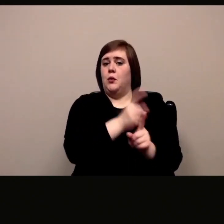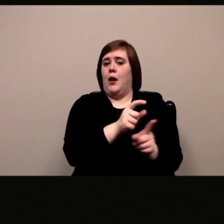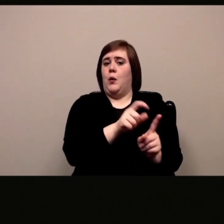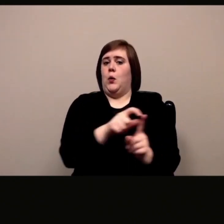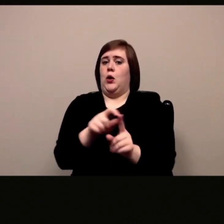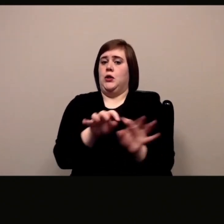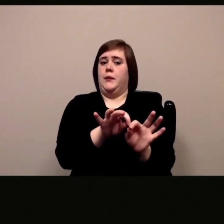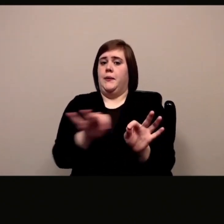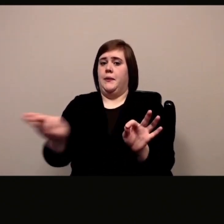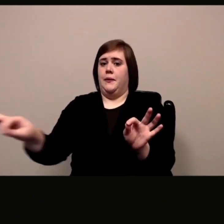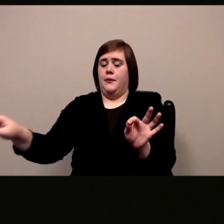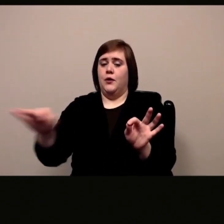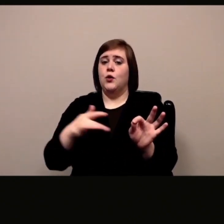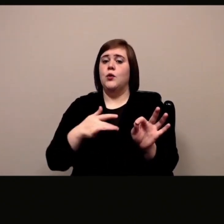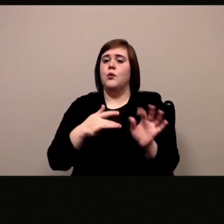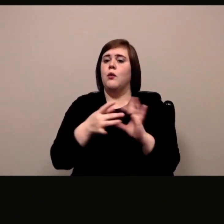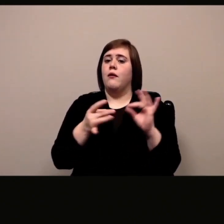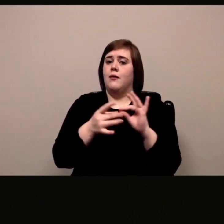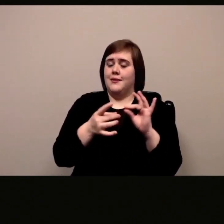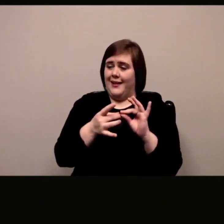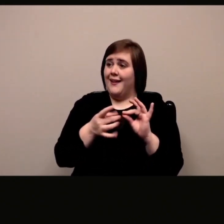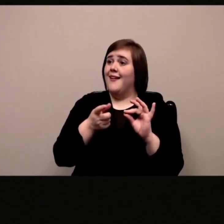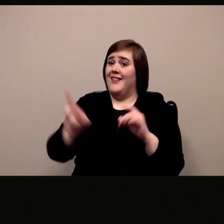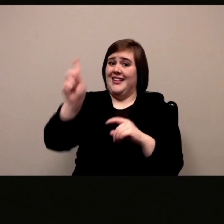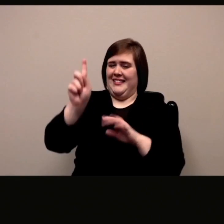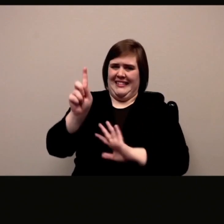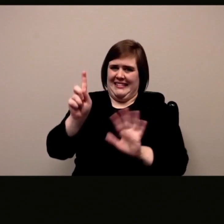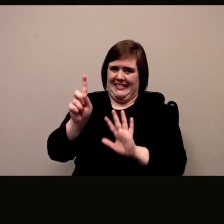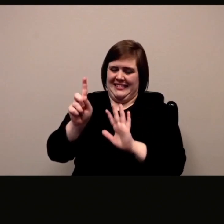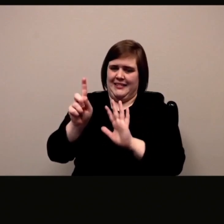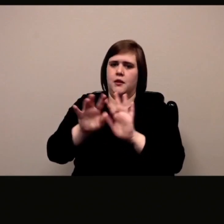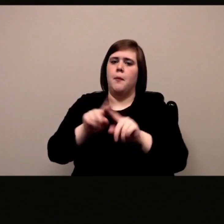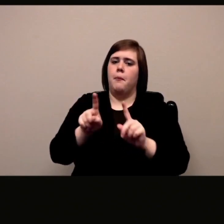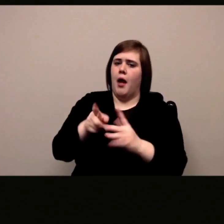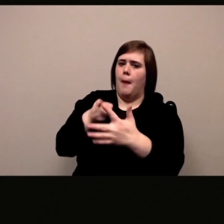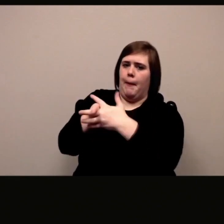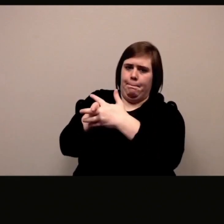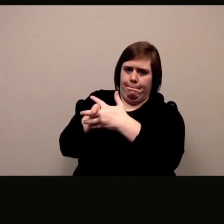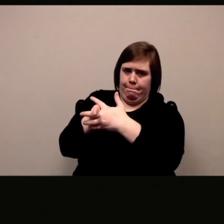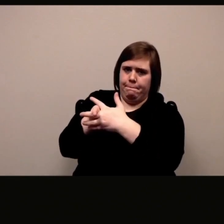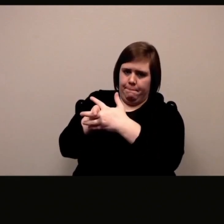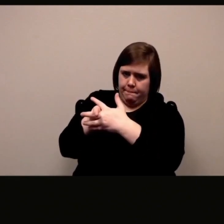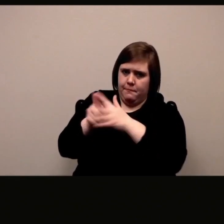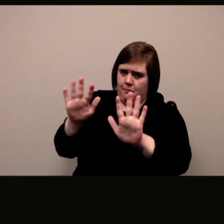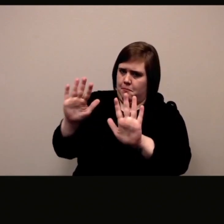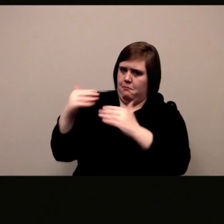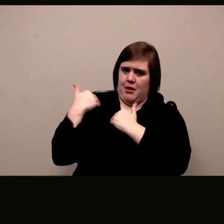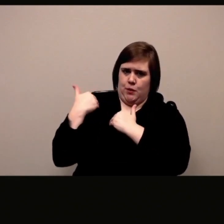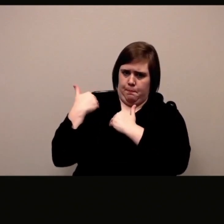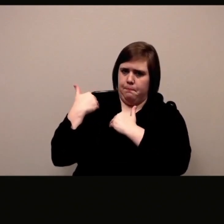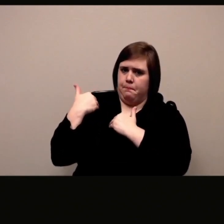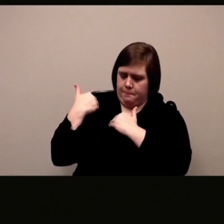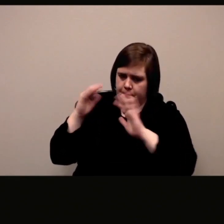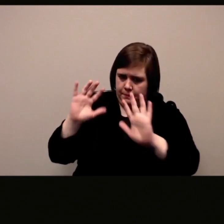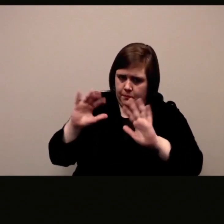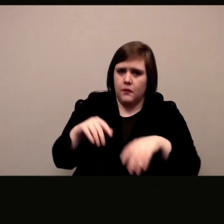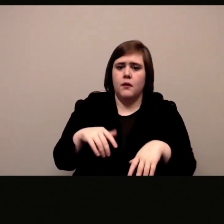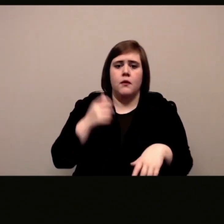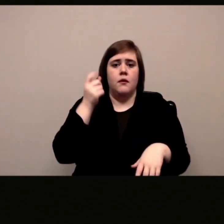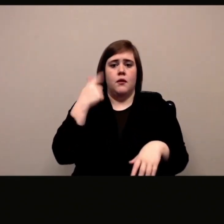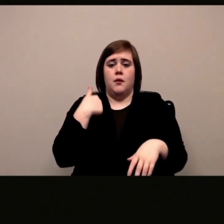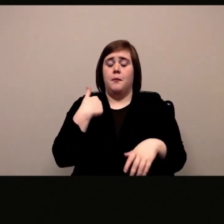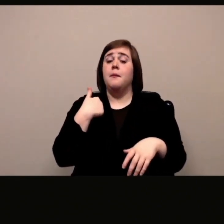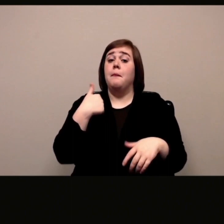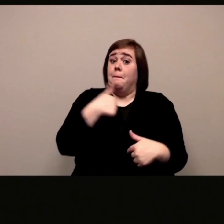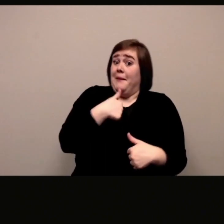feel is not offensive, but they still get your point. That's my job. So instead of me going to admin at